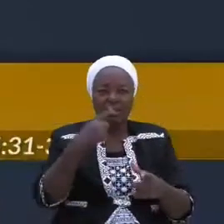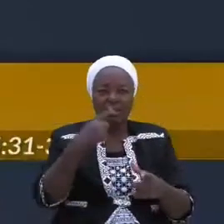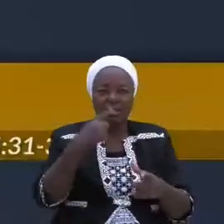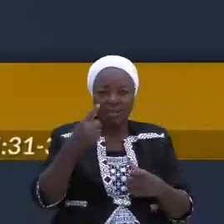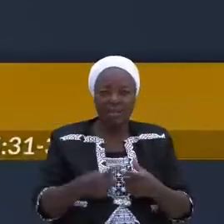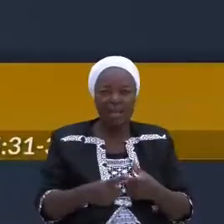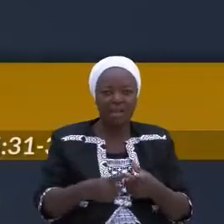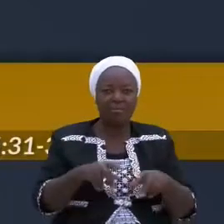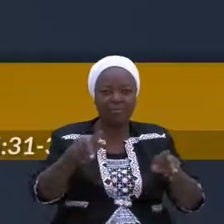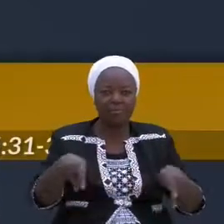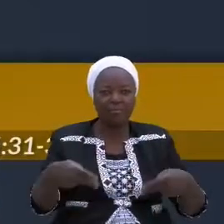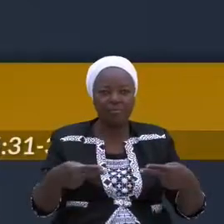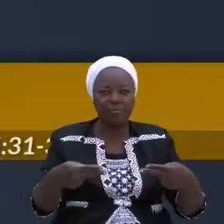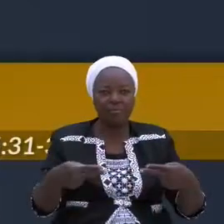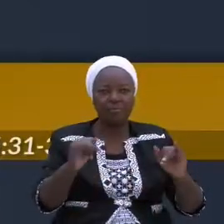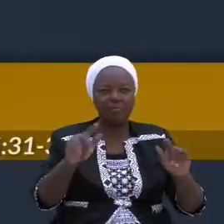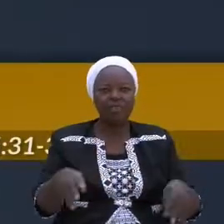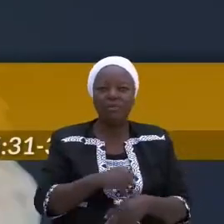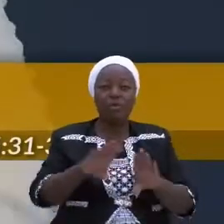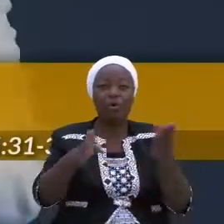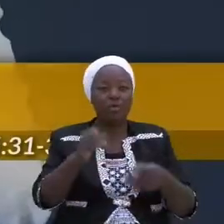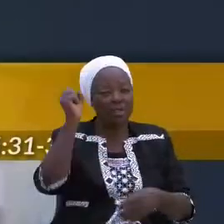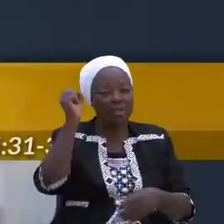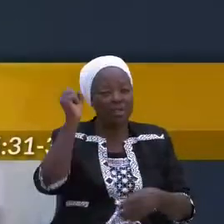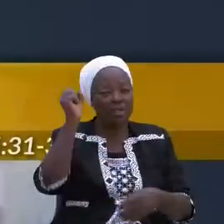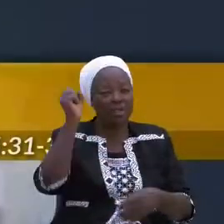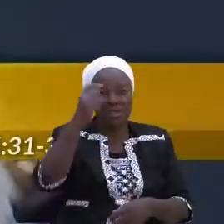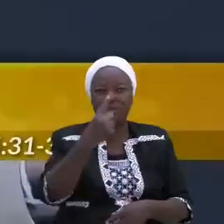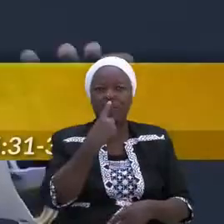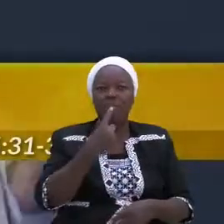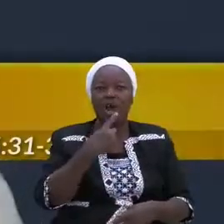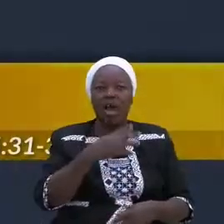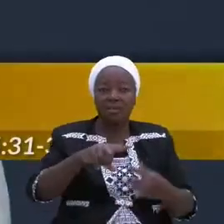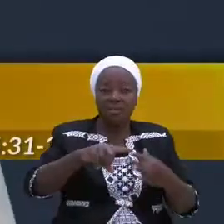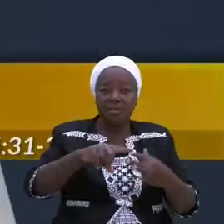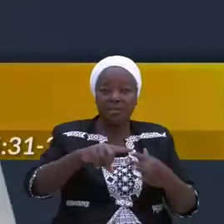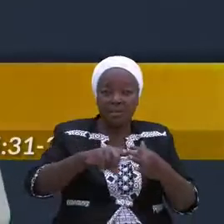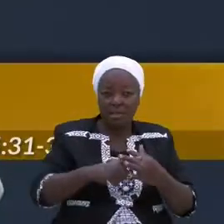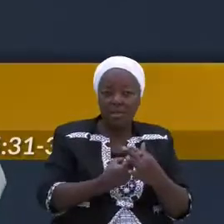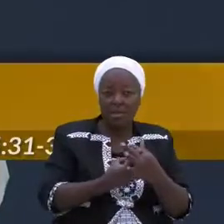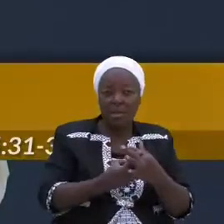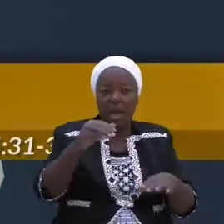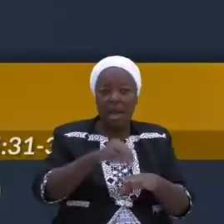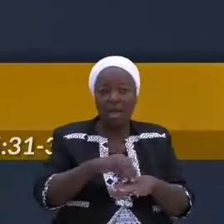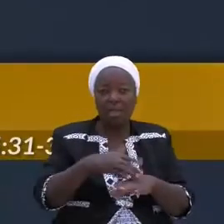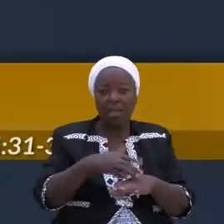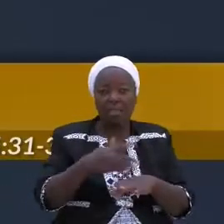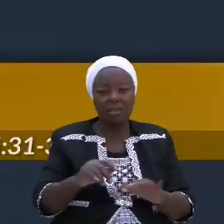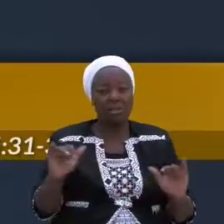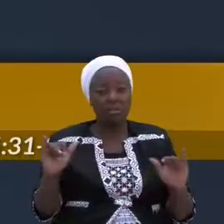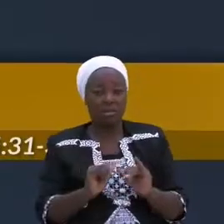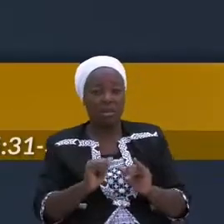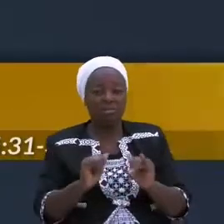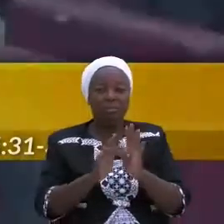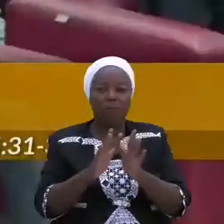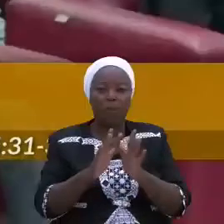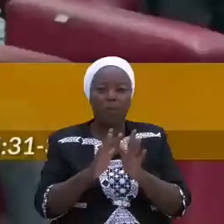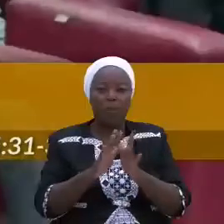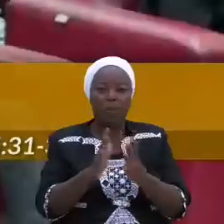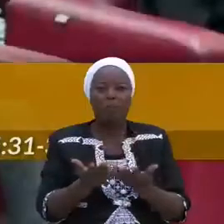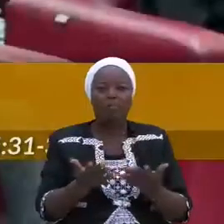philip who punched his mouth and began at the same scripture